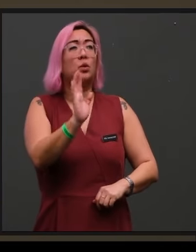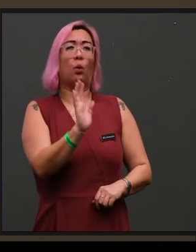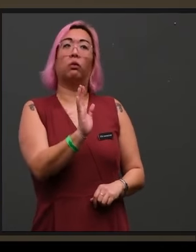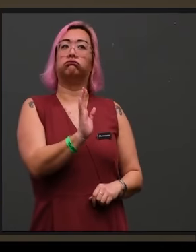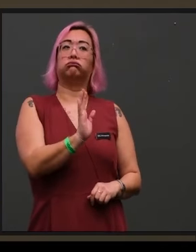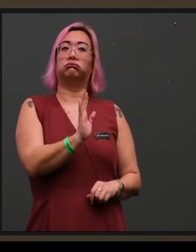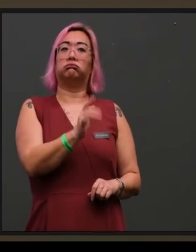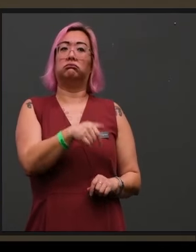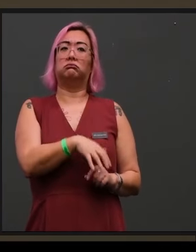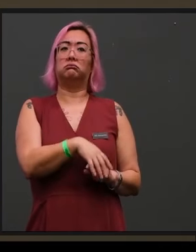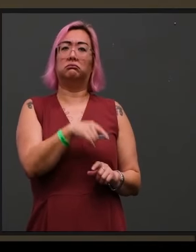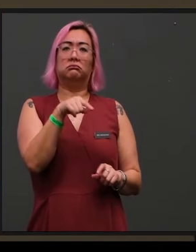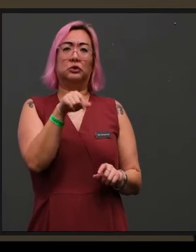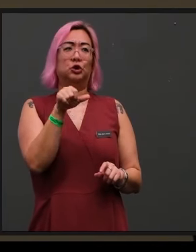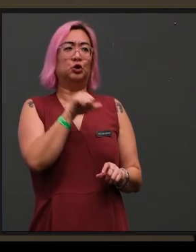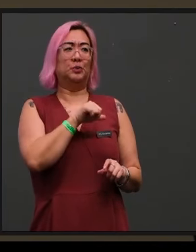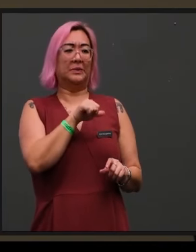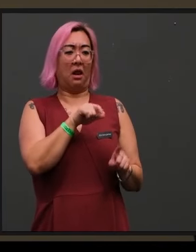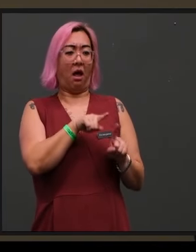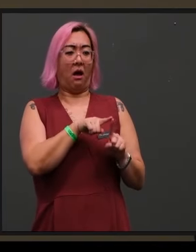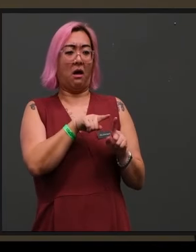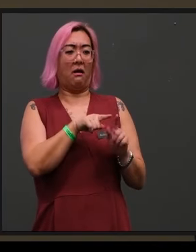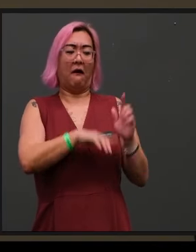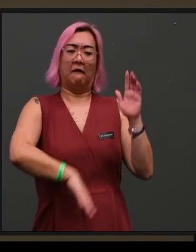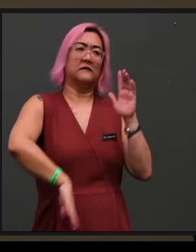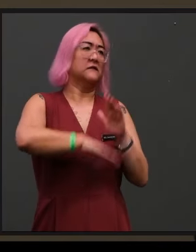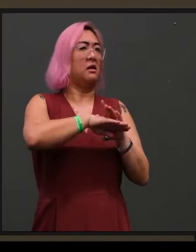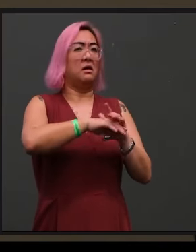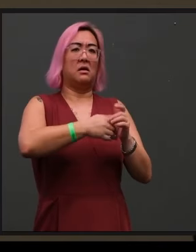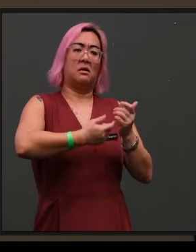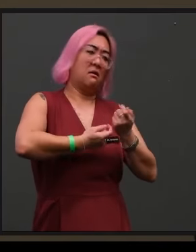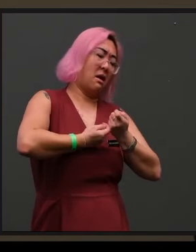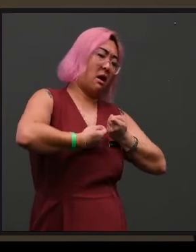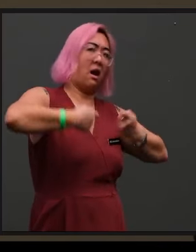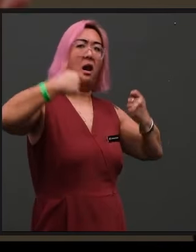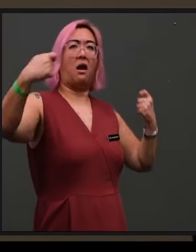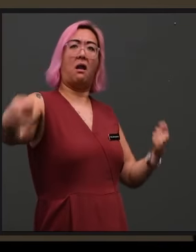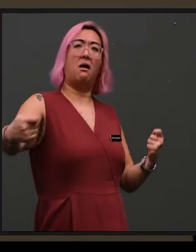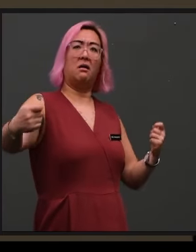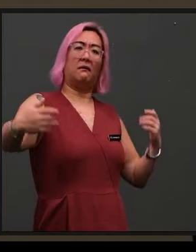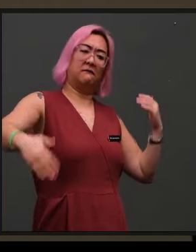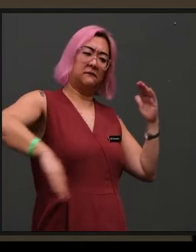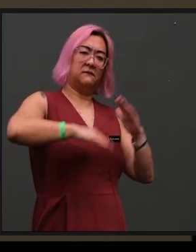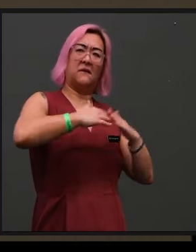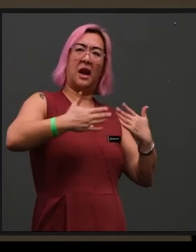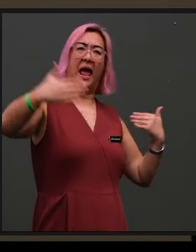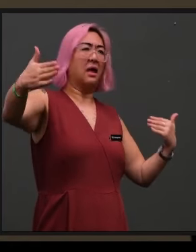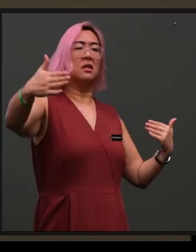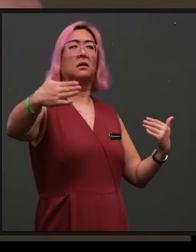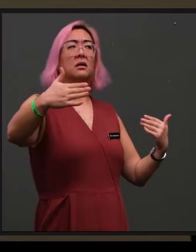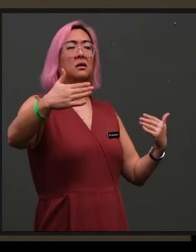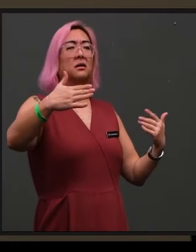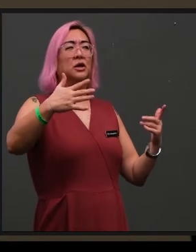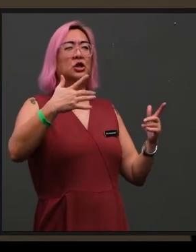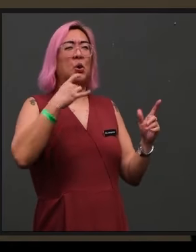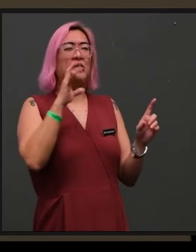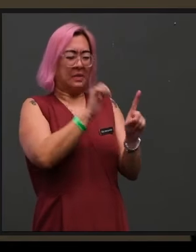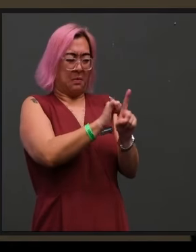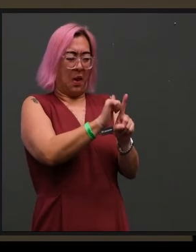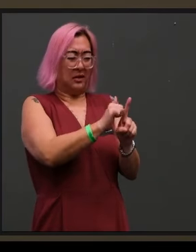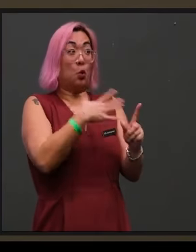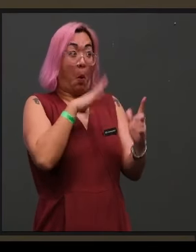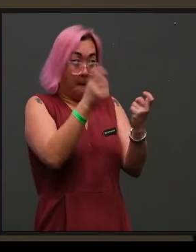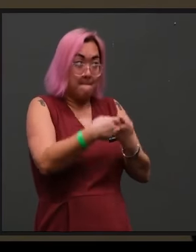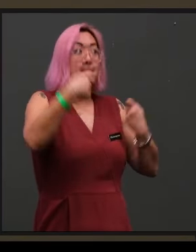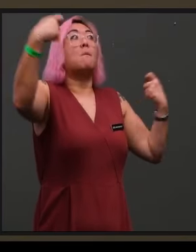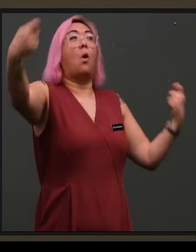this should be like a feature length thing. Come back and pitch something bigger. And so I'll come back next week and pitch something bigger.